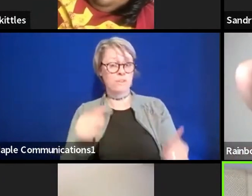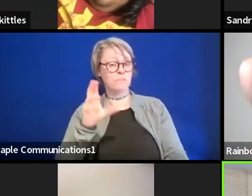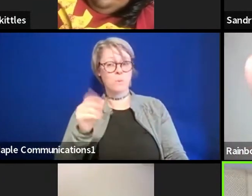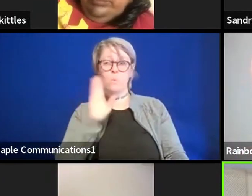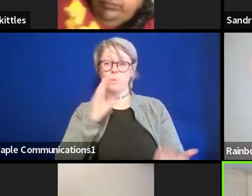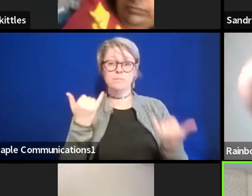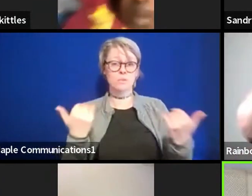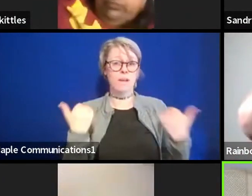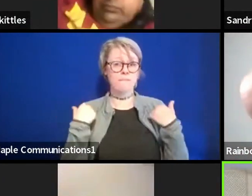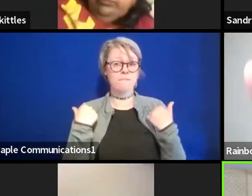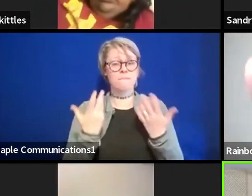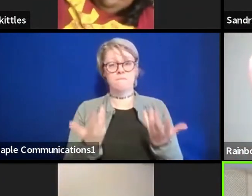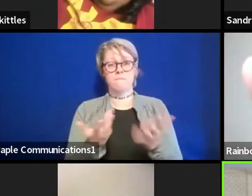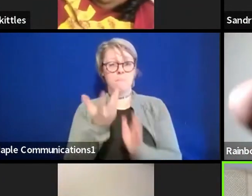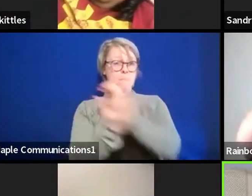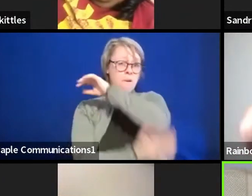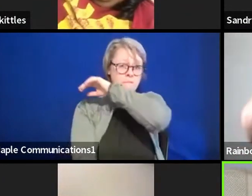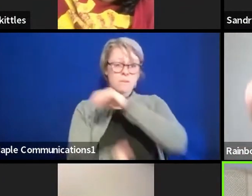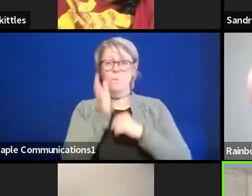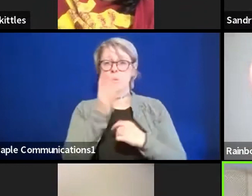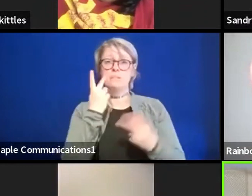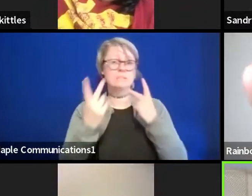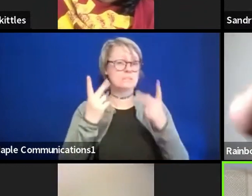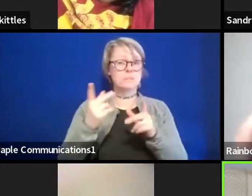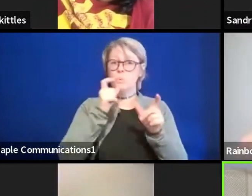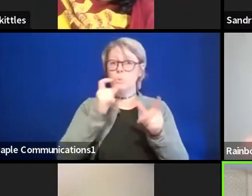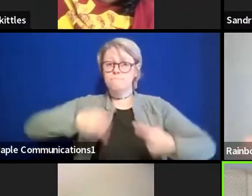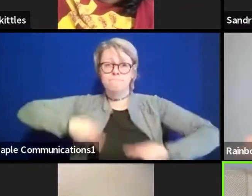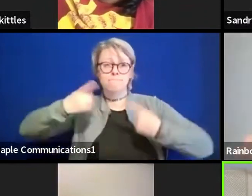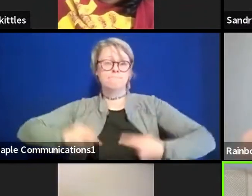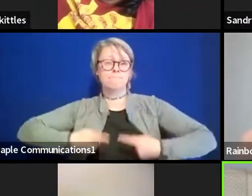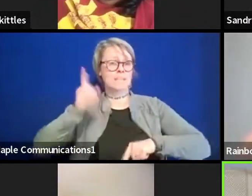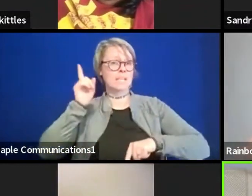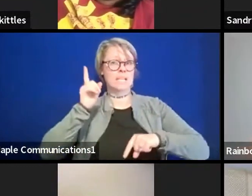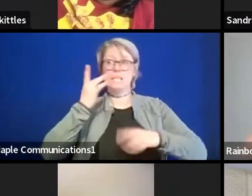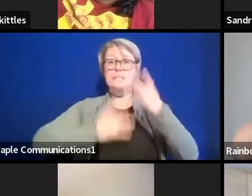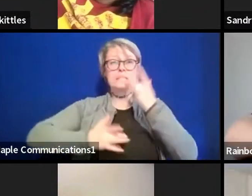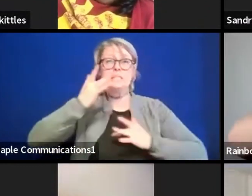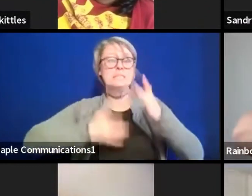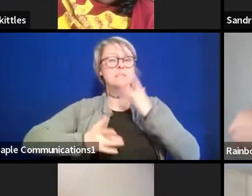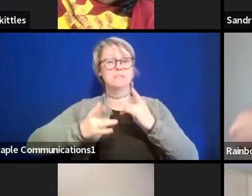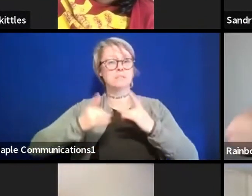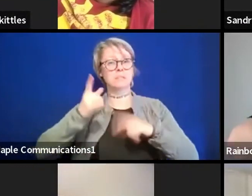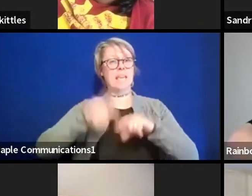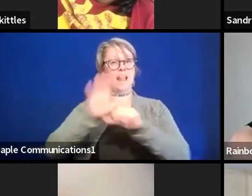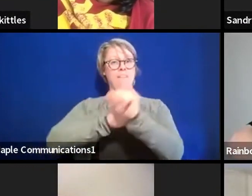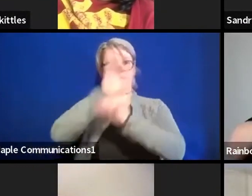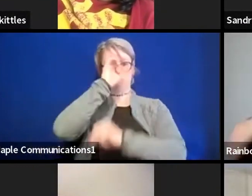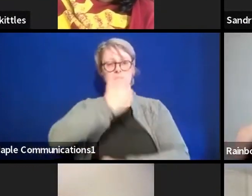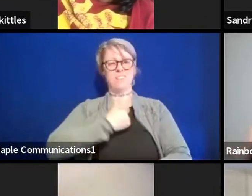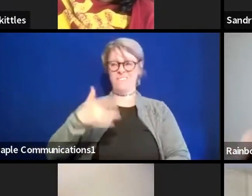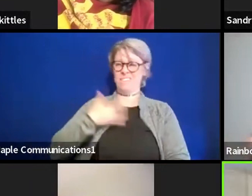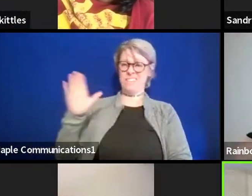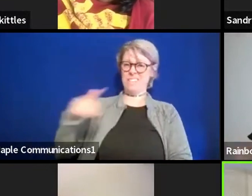people struggling, you name it, that can't advocate for themselves. So this is not really the answer to